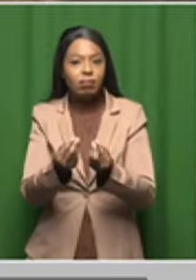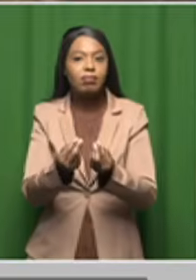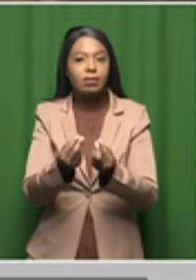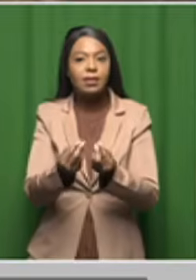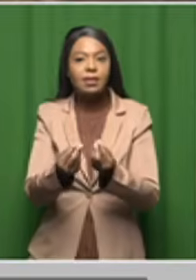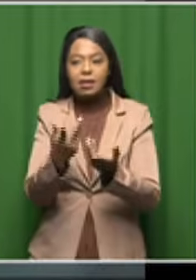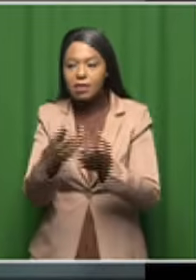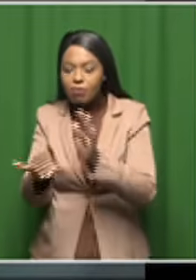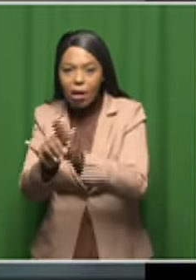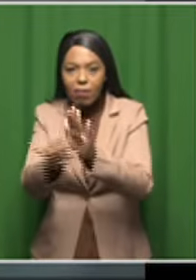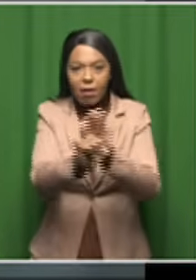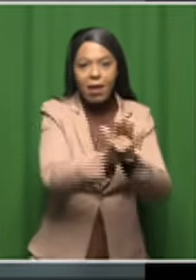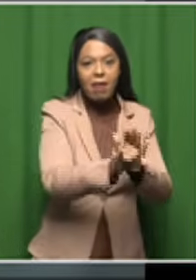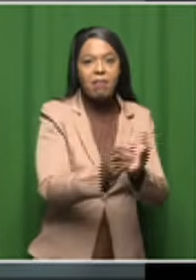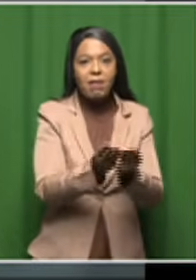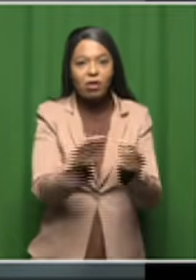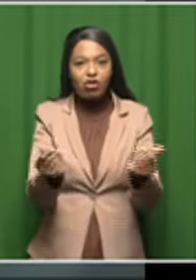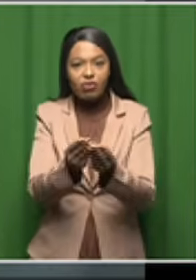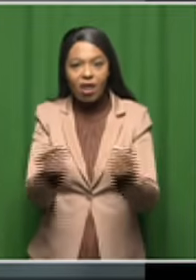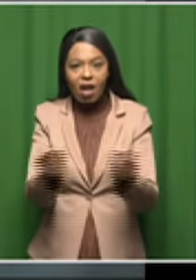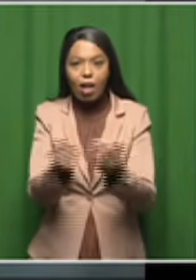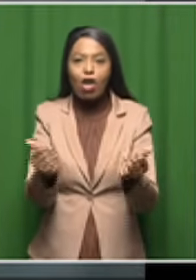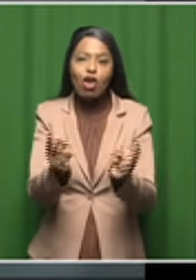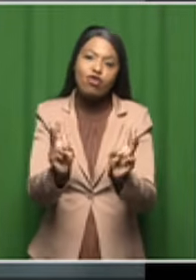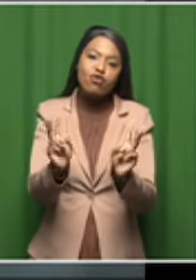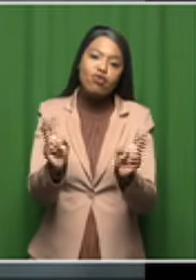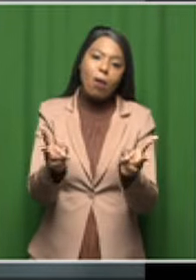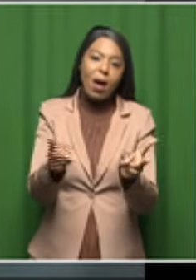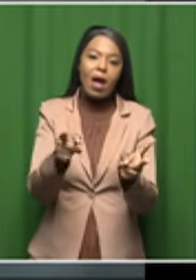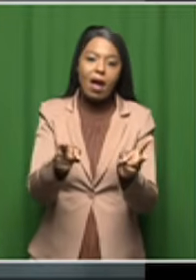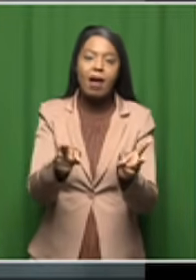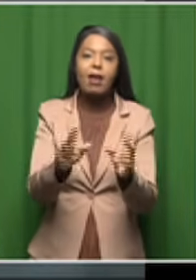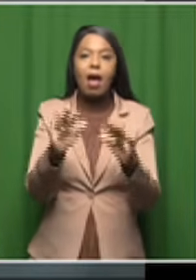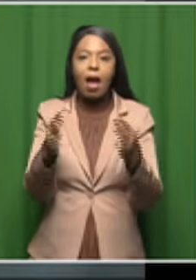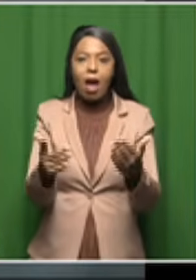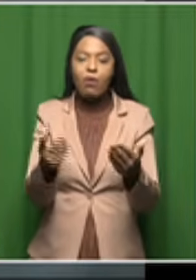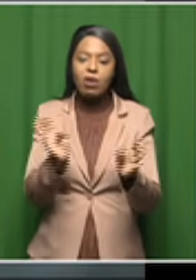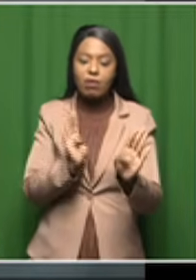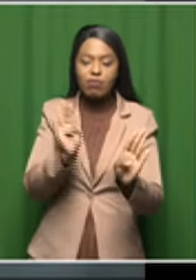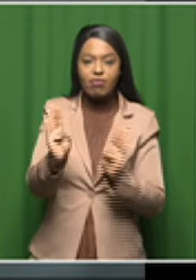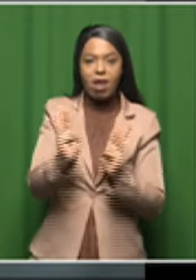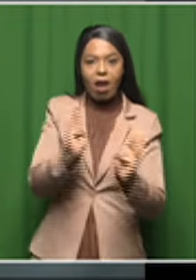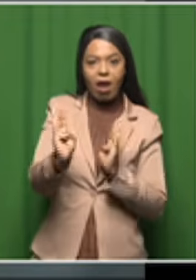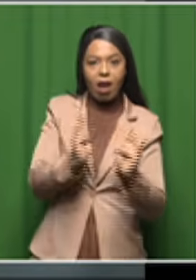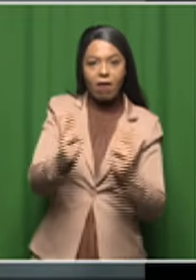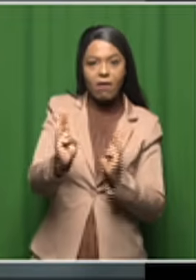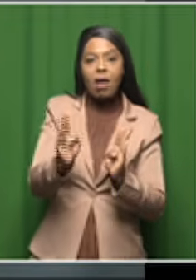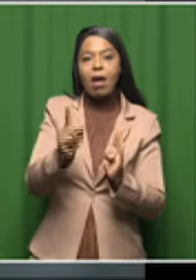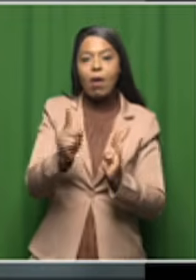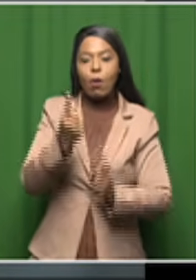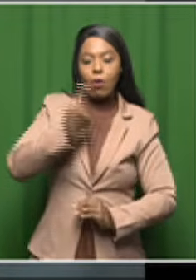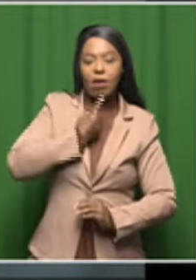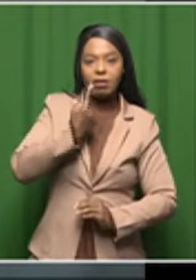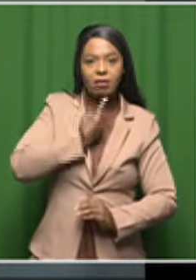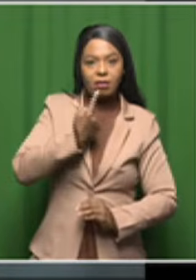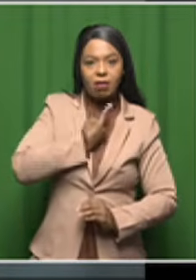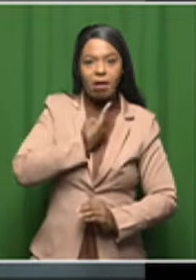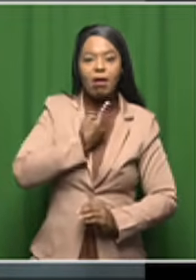normal in the way we're conducting ourselves as artists.